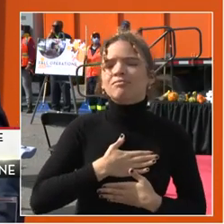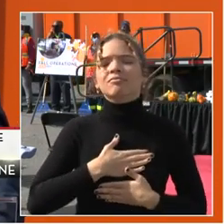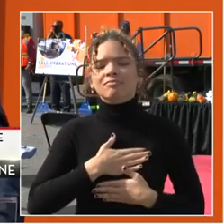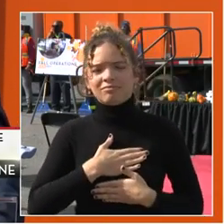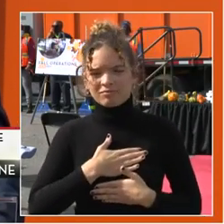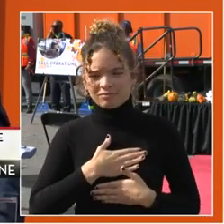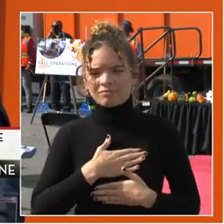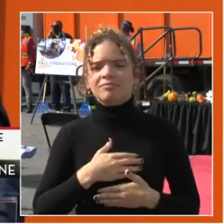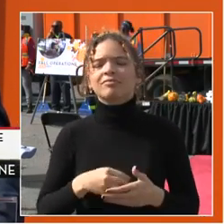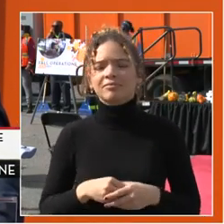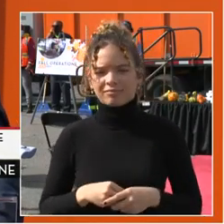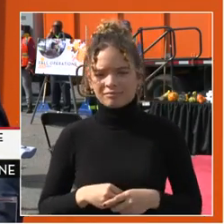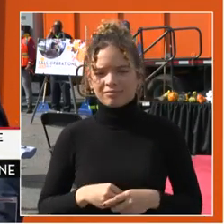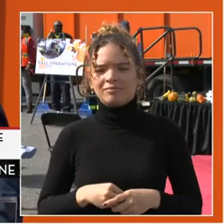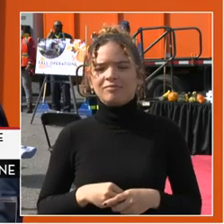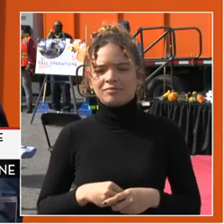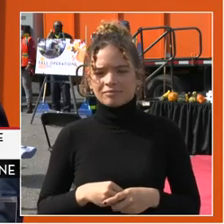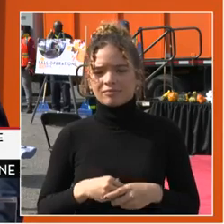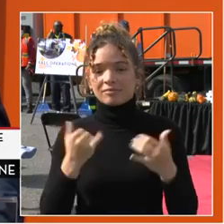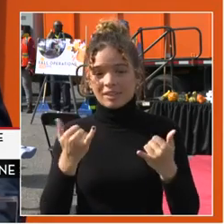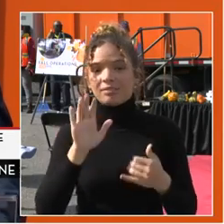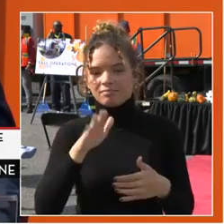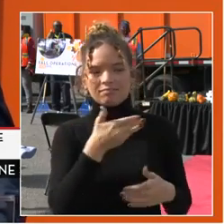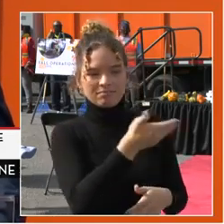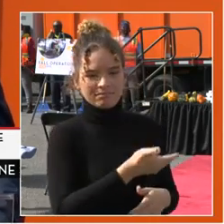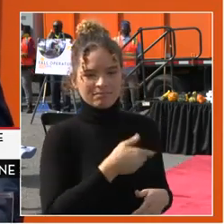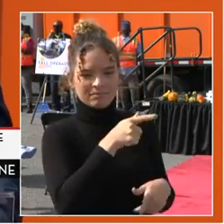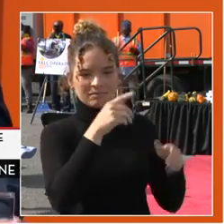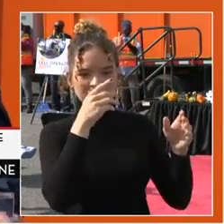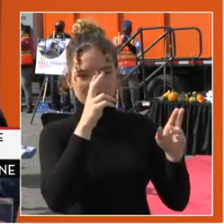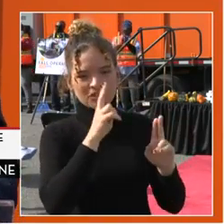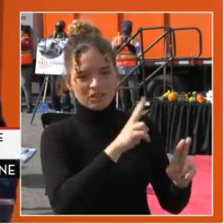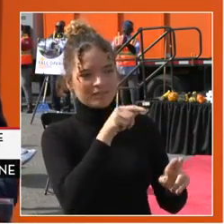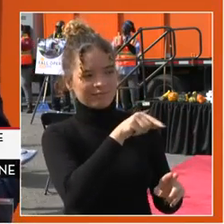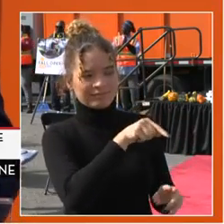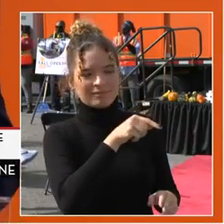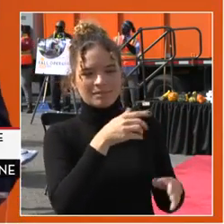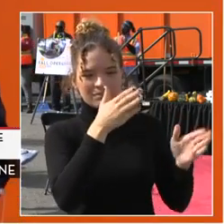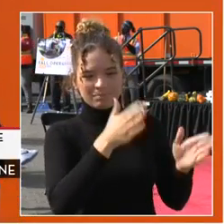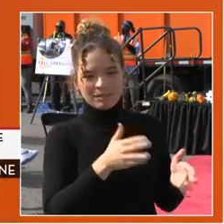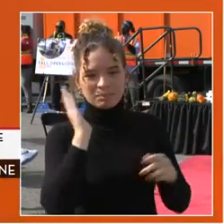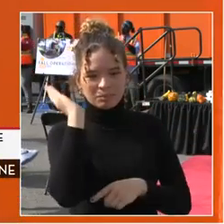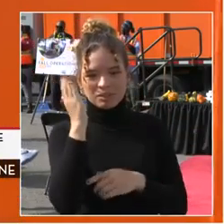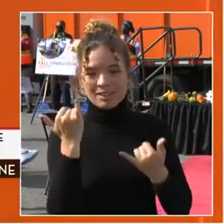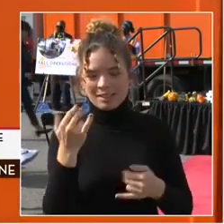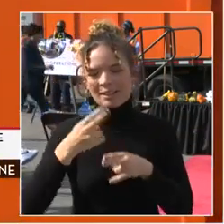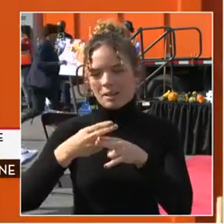ecstatic to have join us here today, our Honorable Mayor, Muriel Bowser.